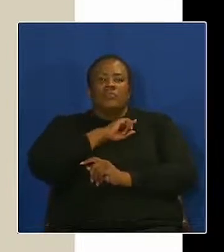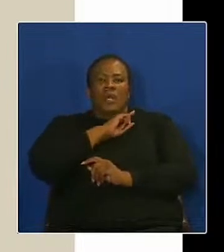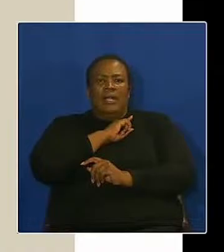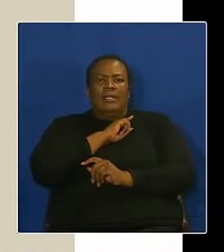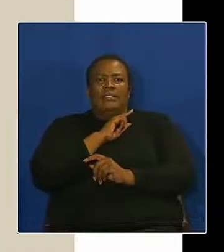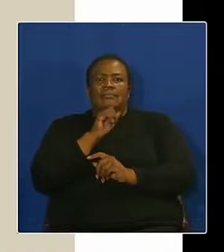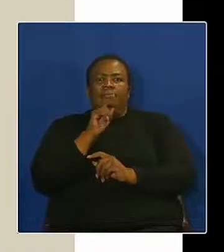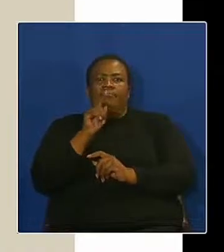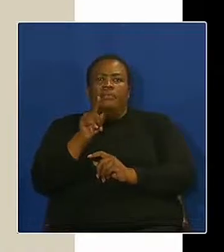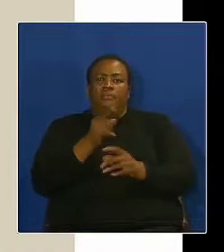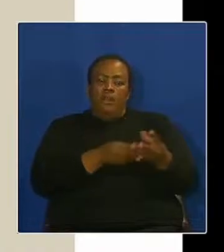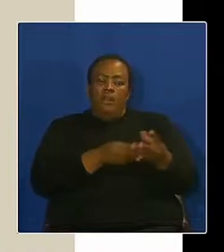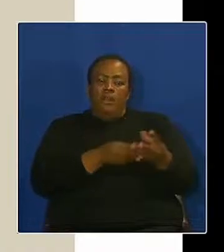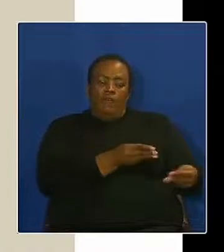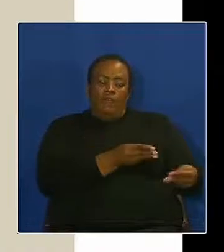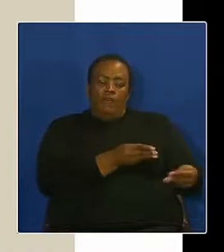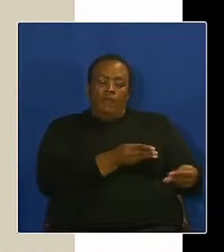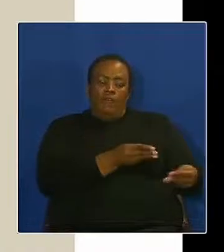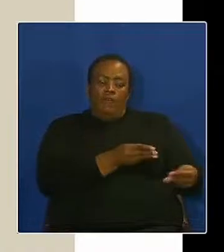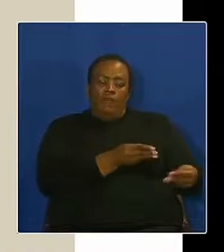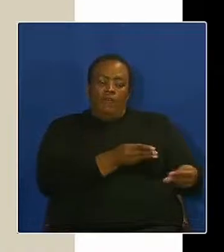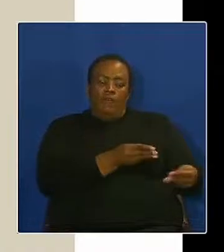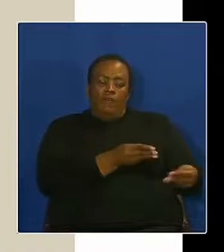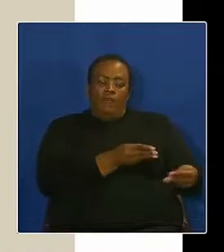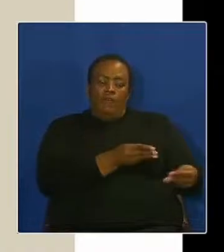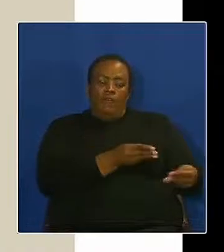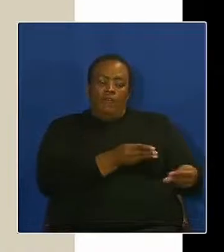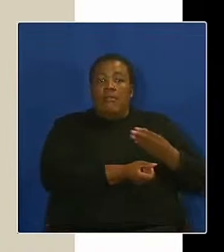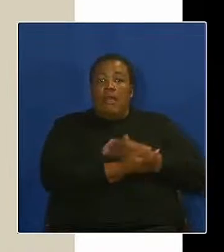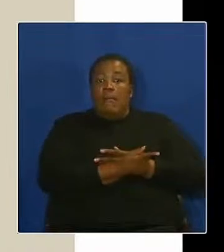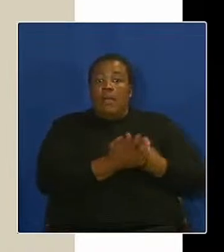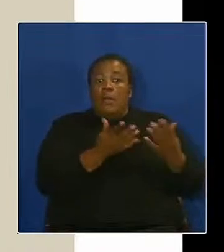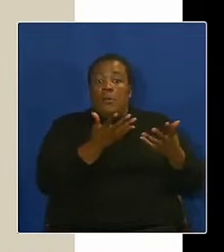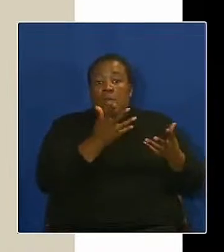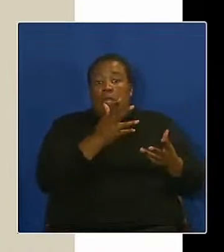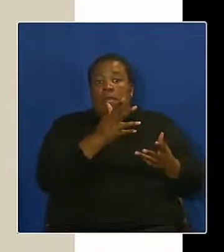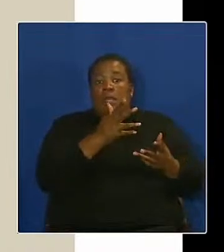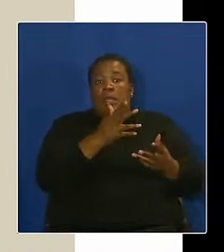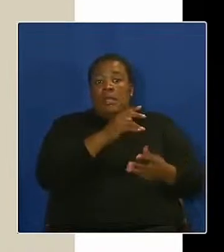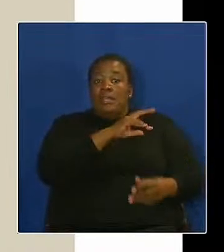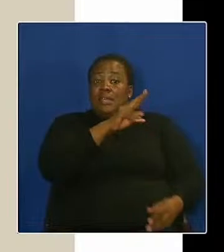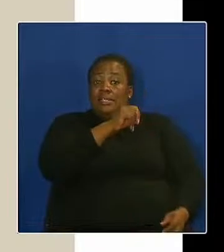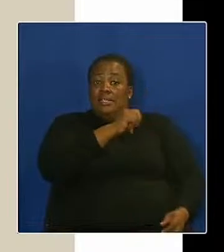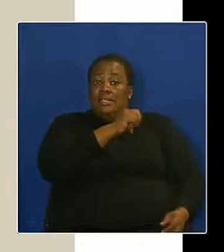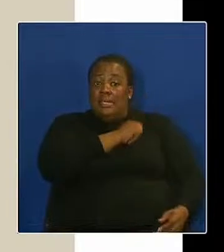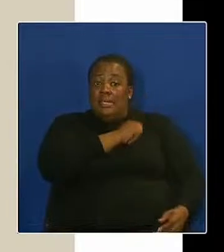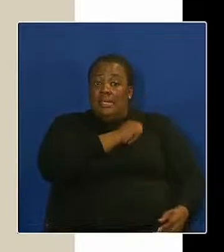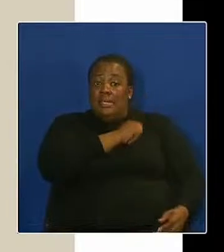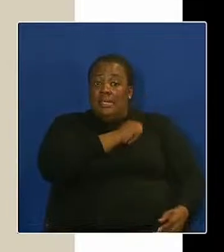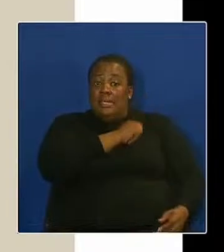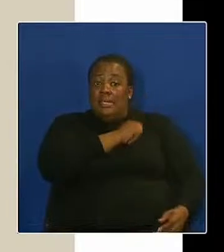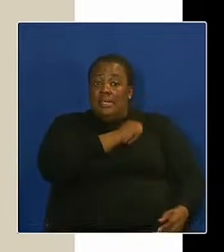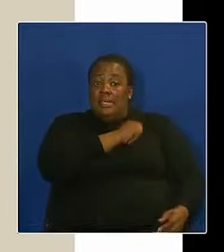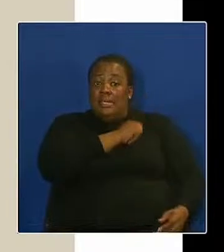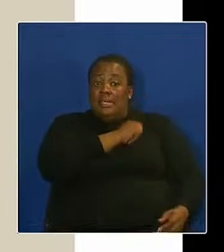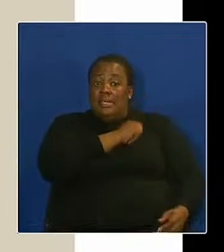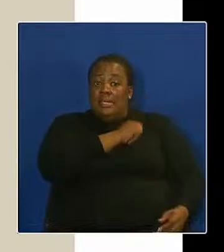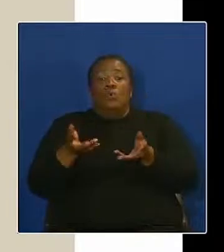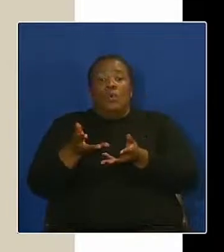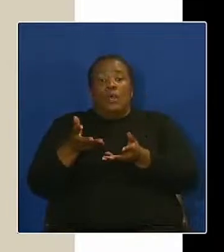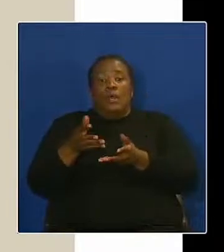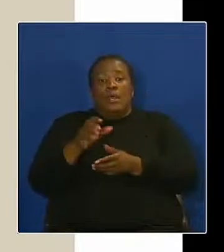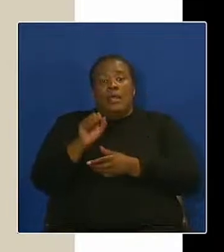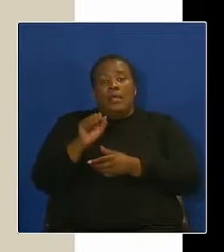fraudulent activities in the KZN, as well as at SAPS